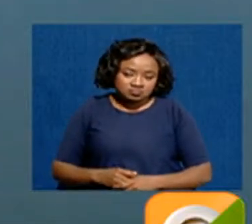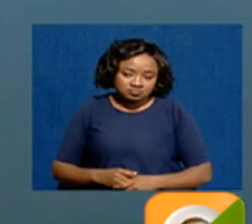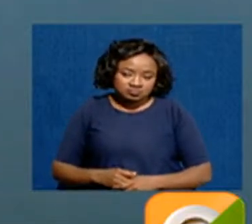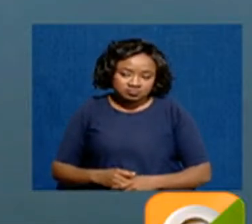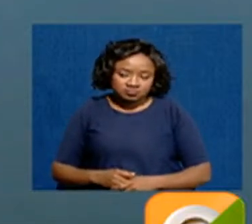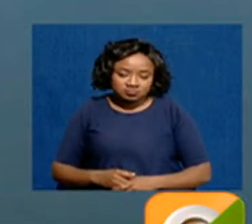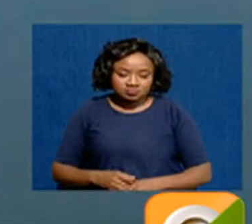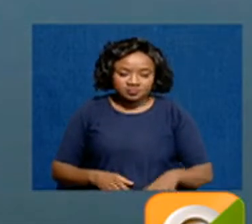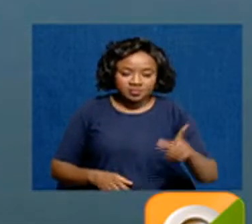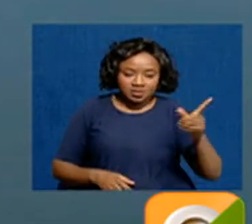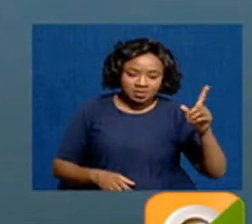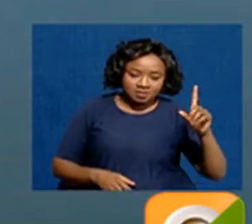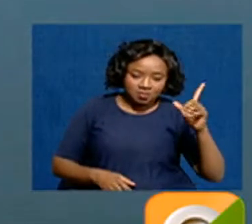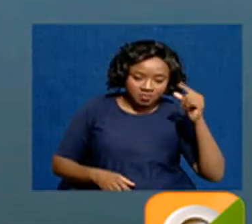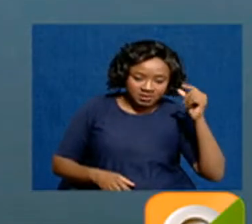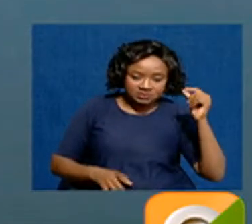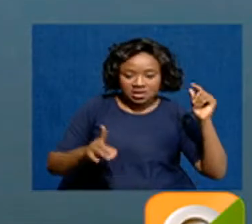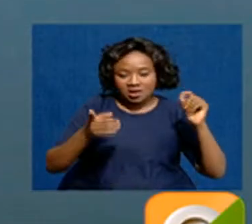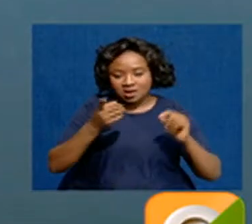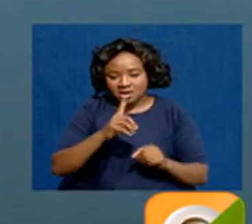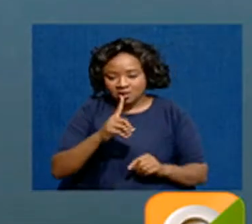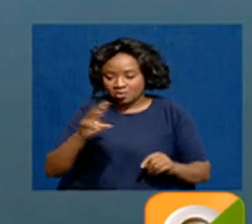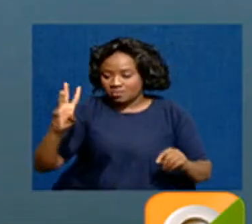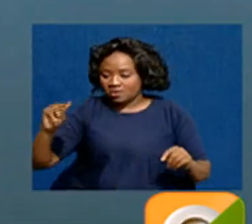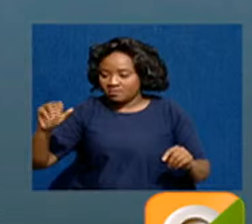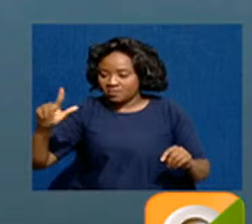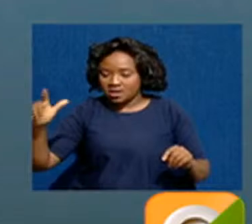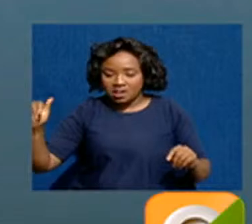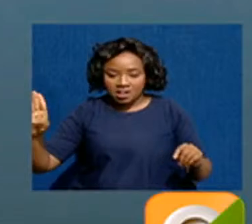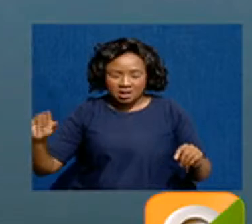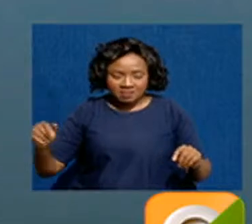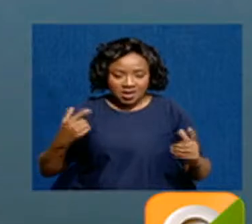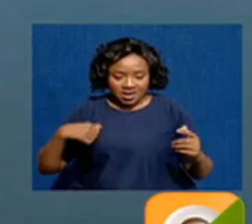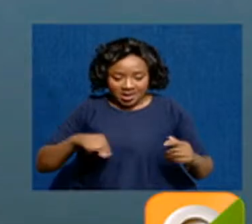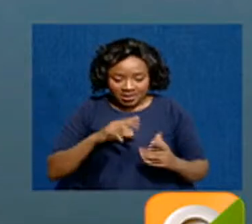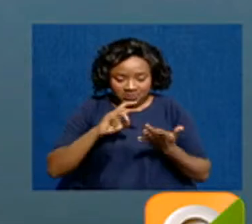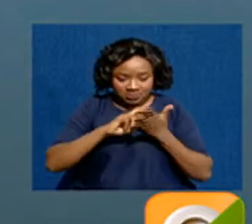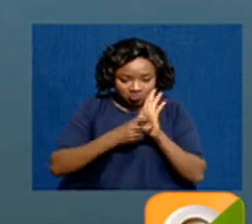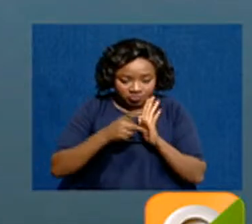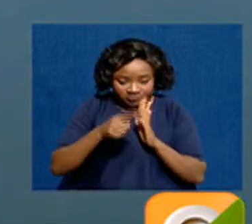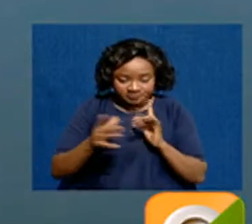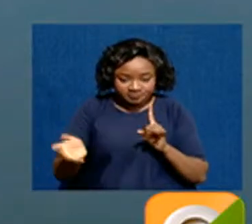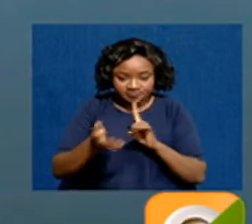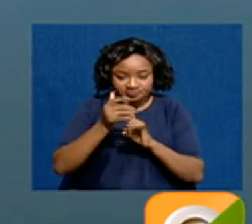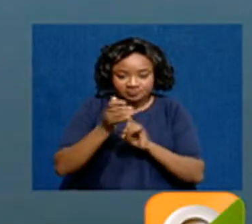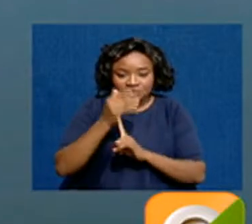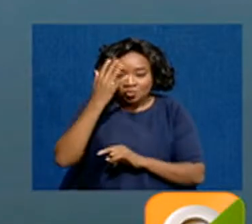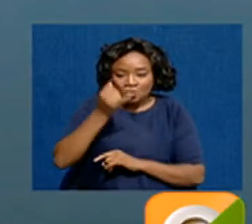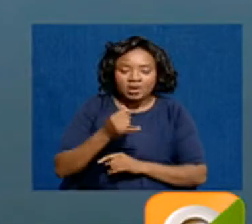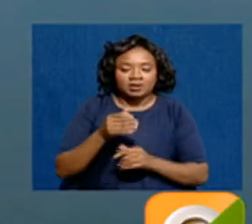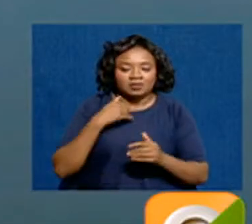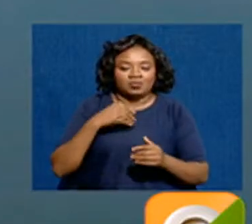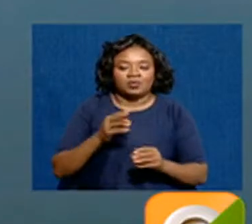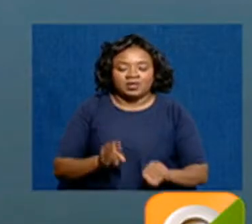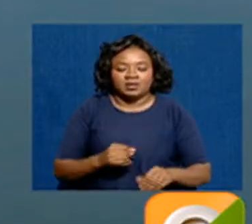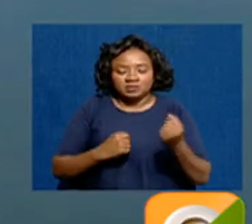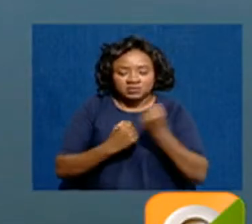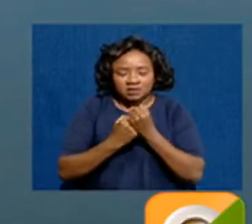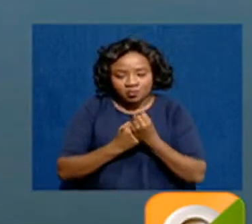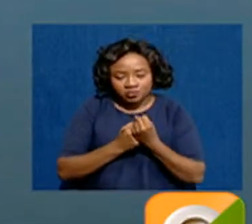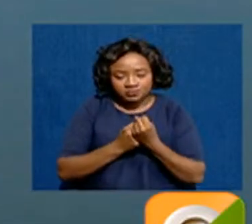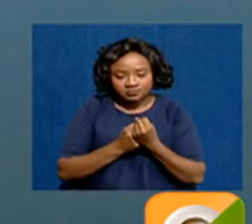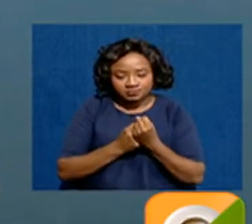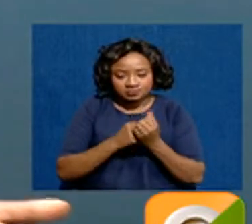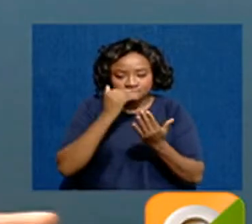to Malaba, we are leveraging on private sector through the PPP programs to make sure that these roads are being constructed.